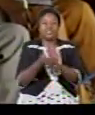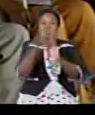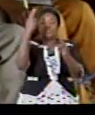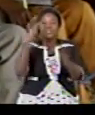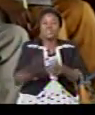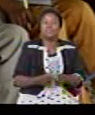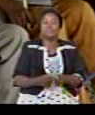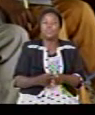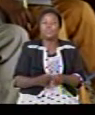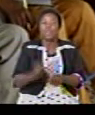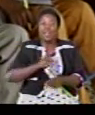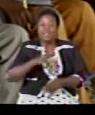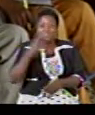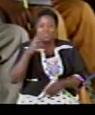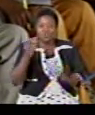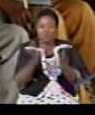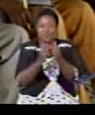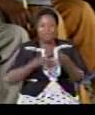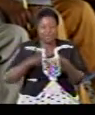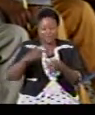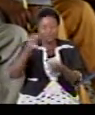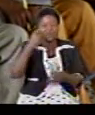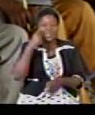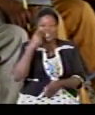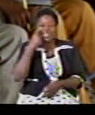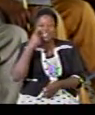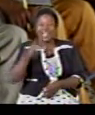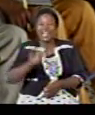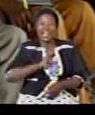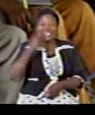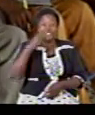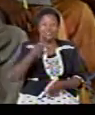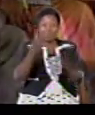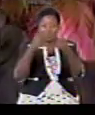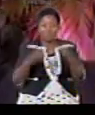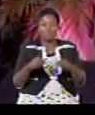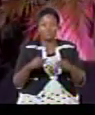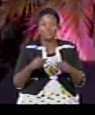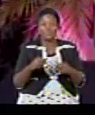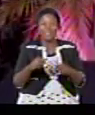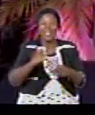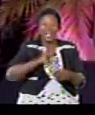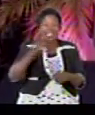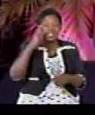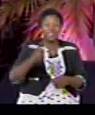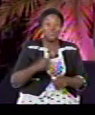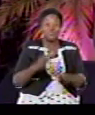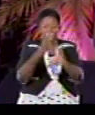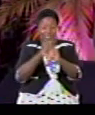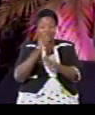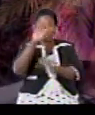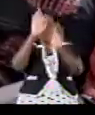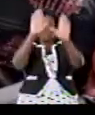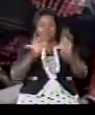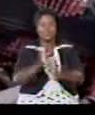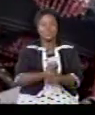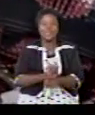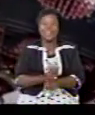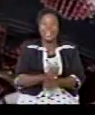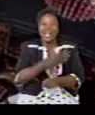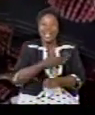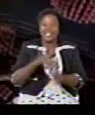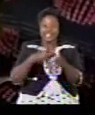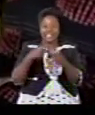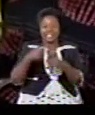name. I see you with my spiritual eyes. I see you coming. I see you receiving the miracle. And then